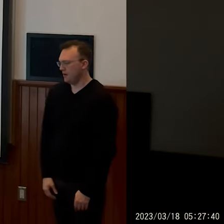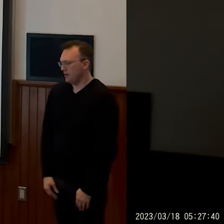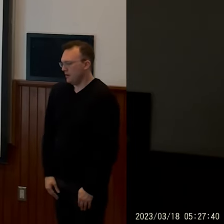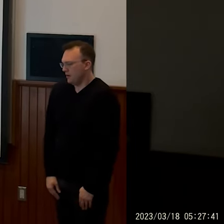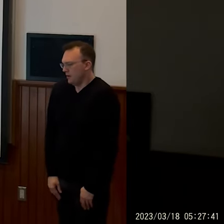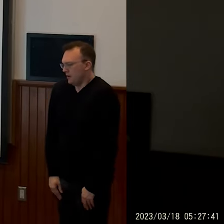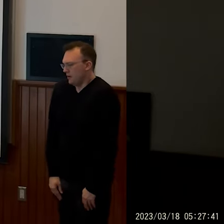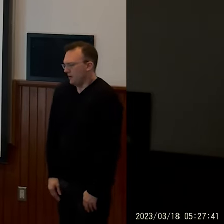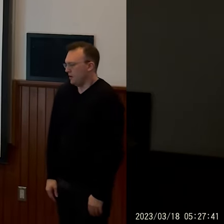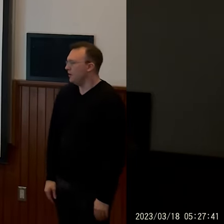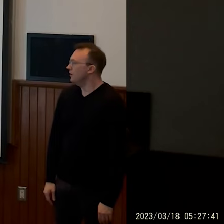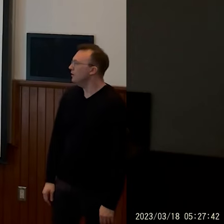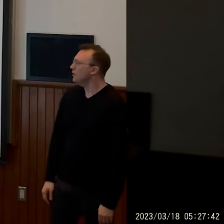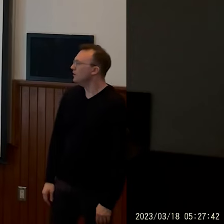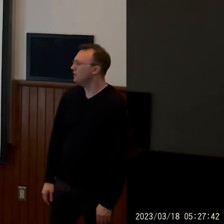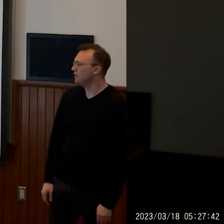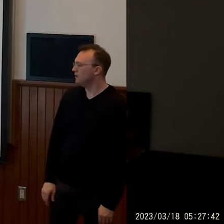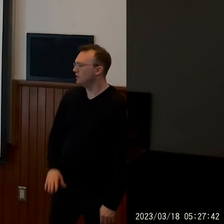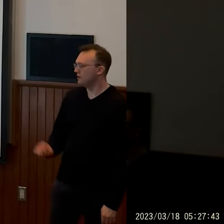And I think